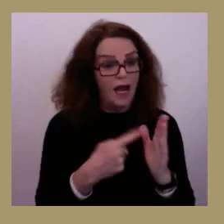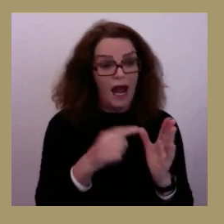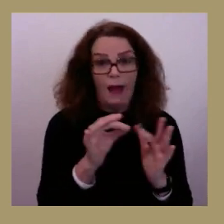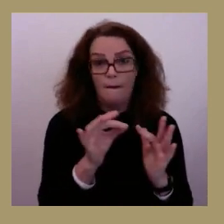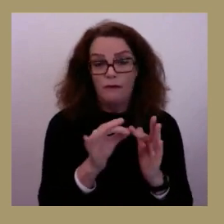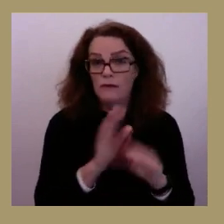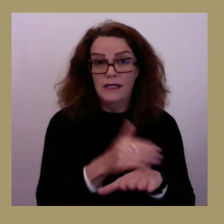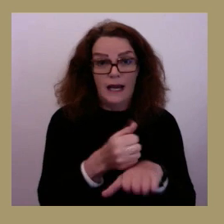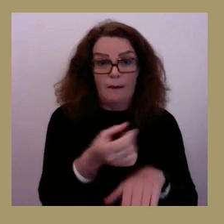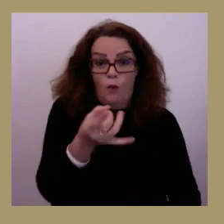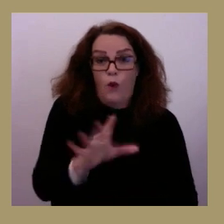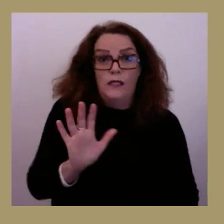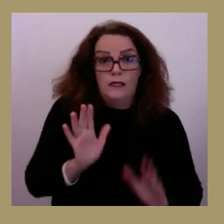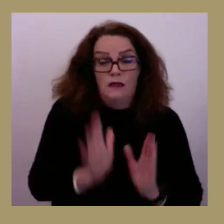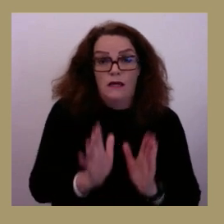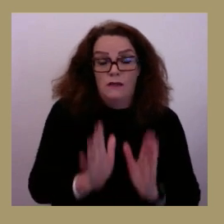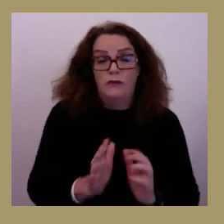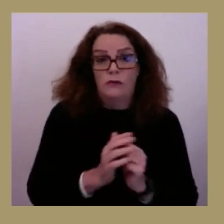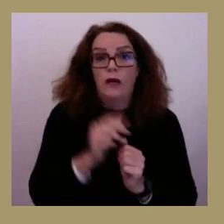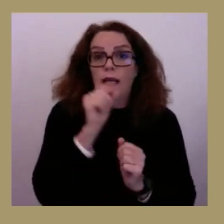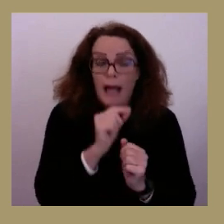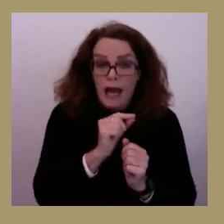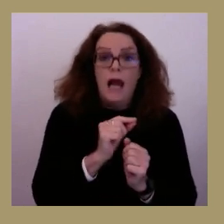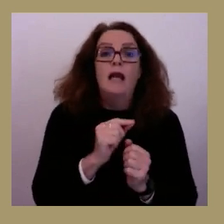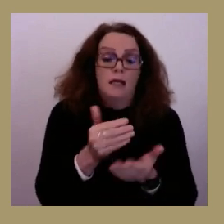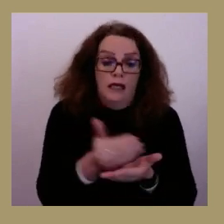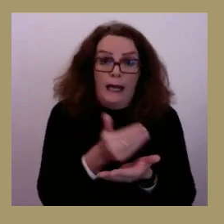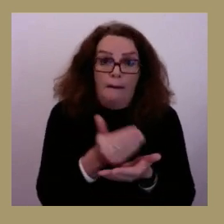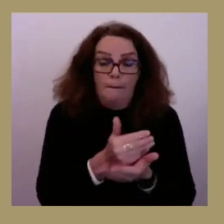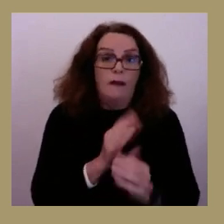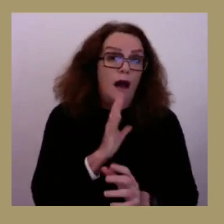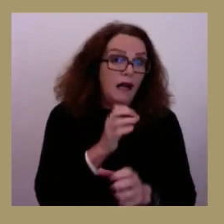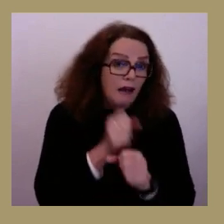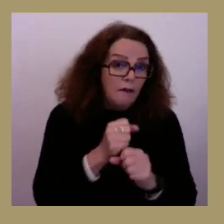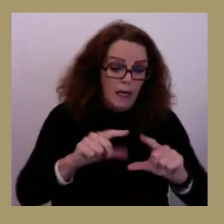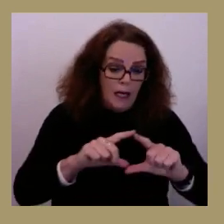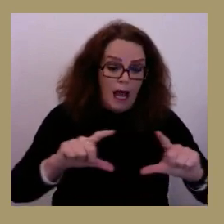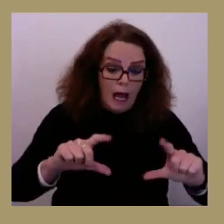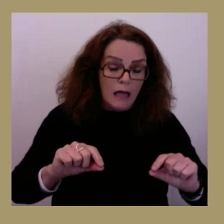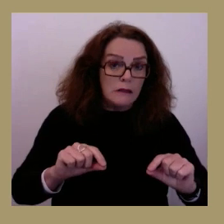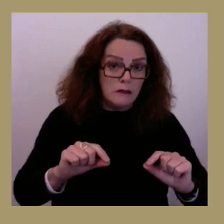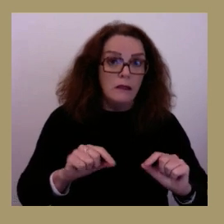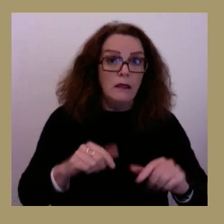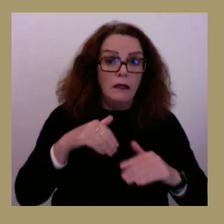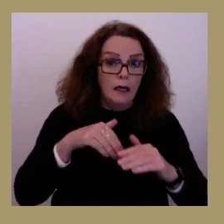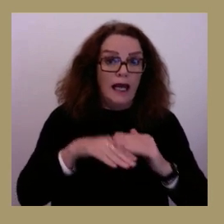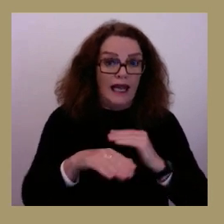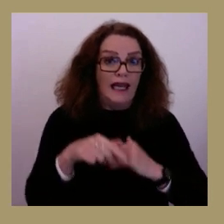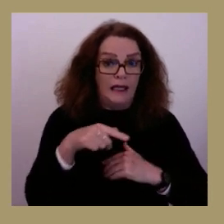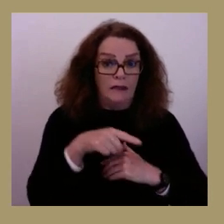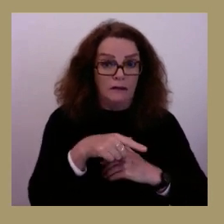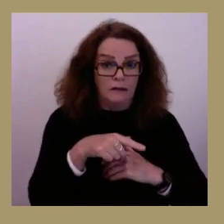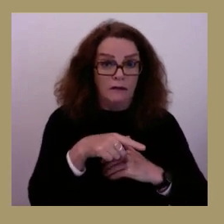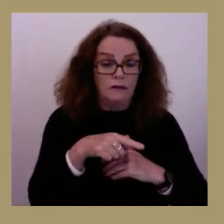once. You can also then store government issued cards and digital credentials in the My Wallet section of